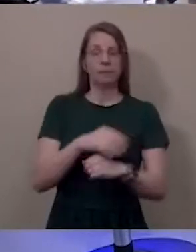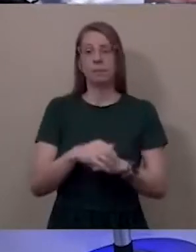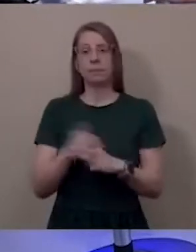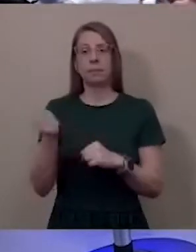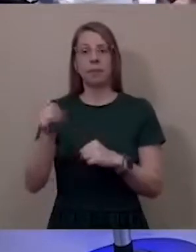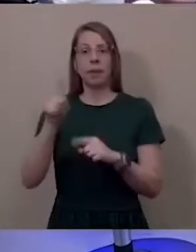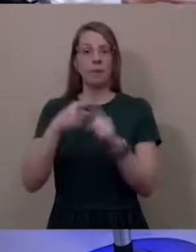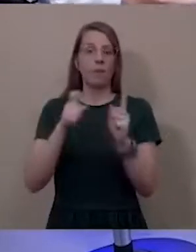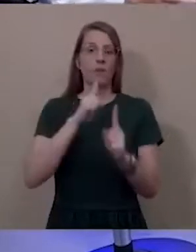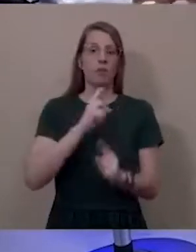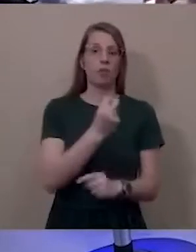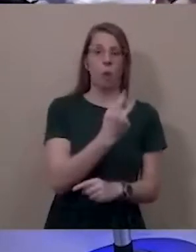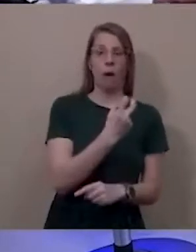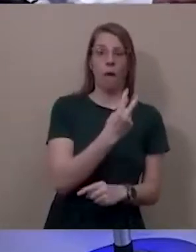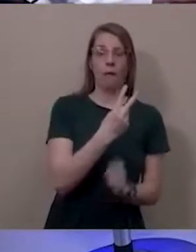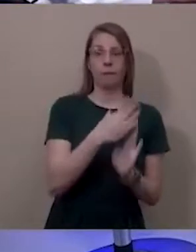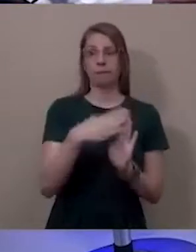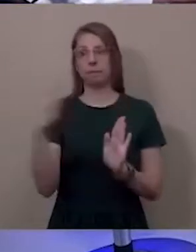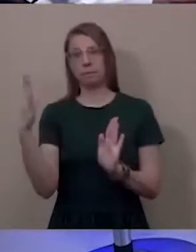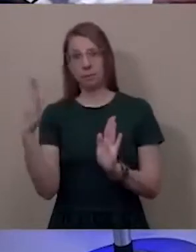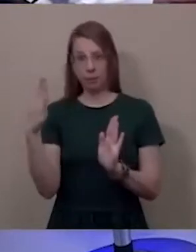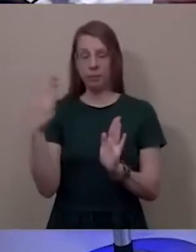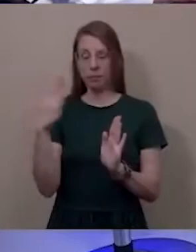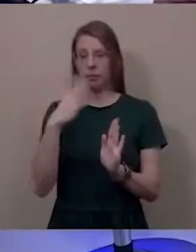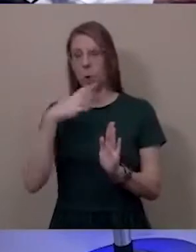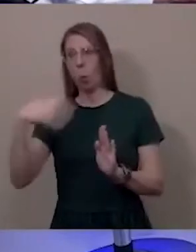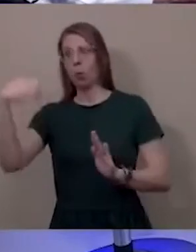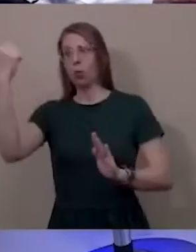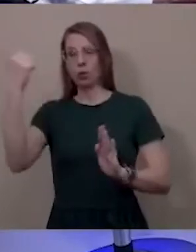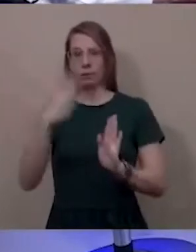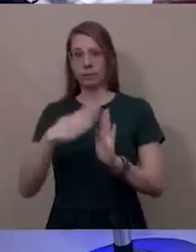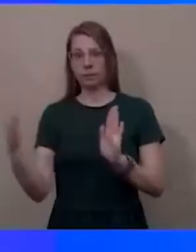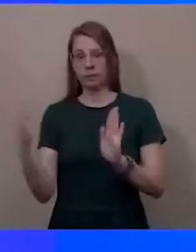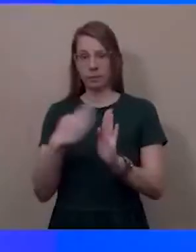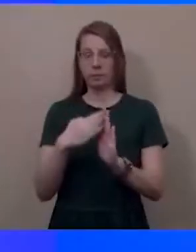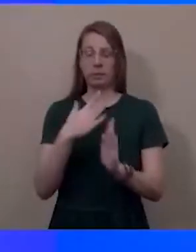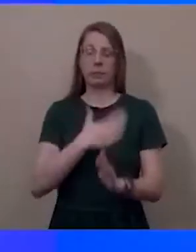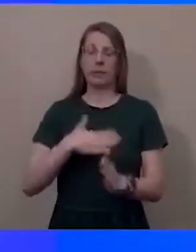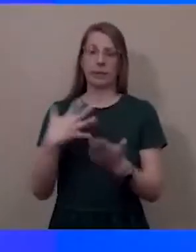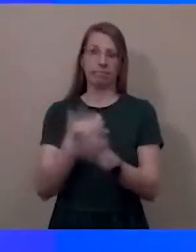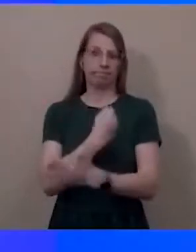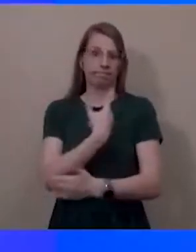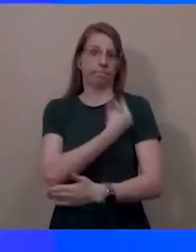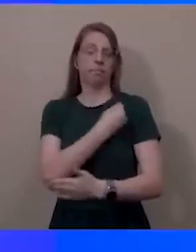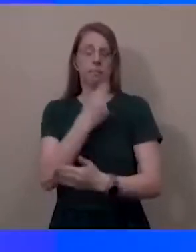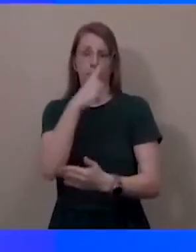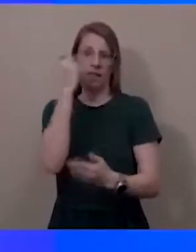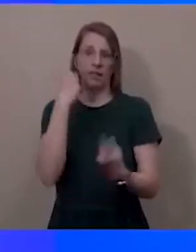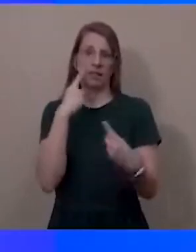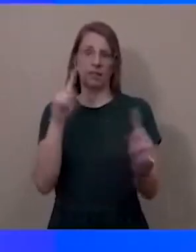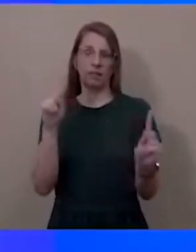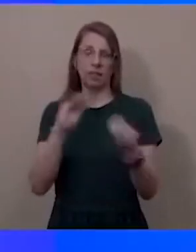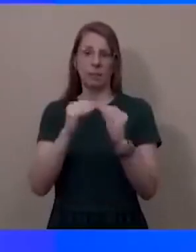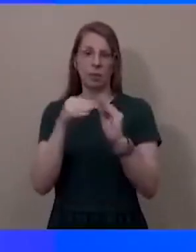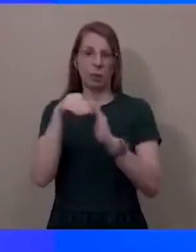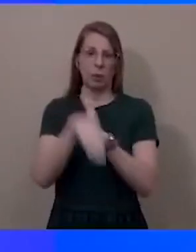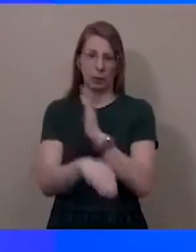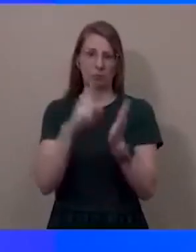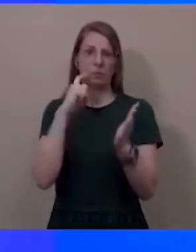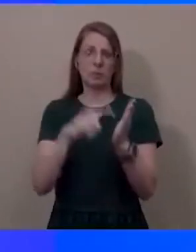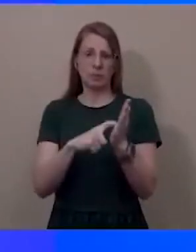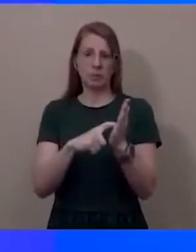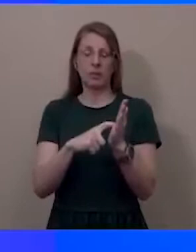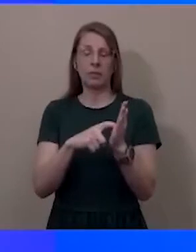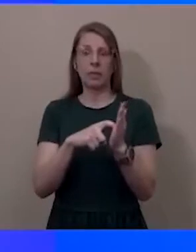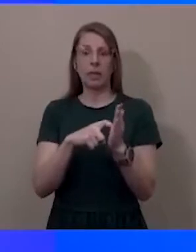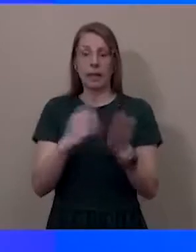from 12 and older, please get vaccinated because we are showing that it does work overall, the numbers. And we've seen that around the country